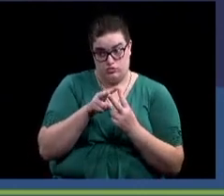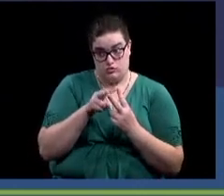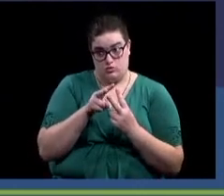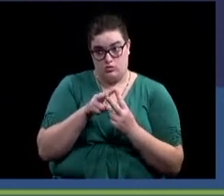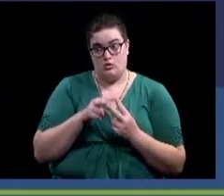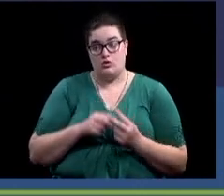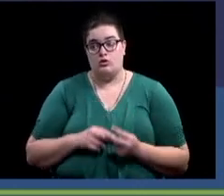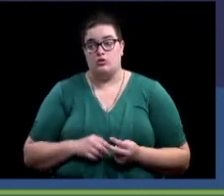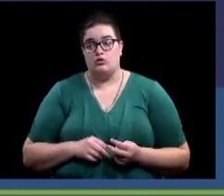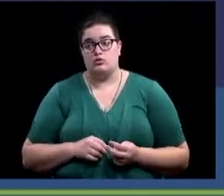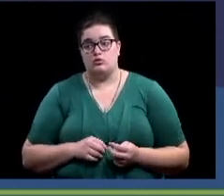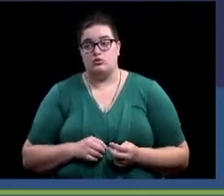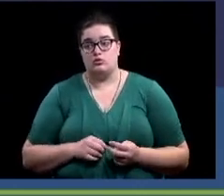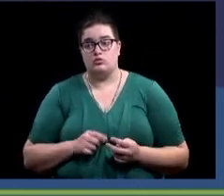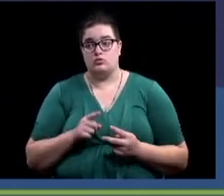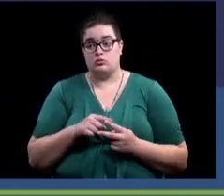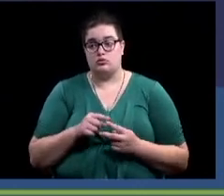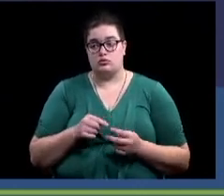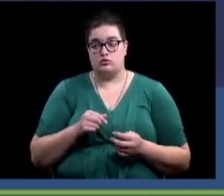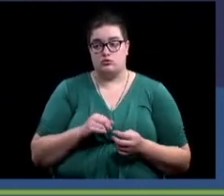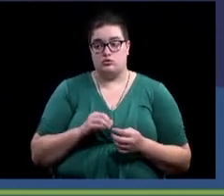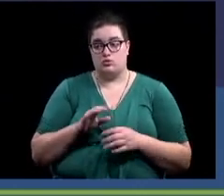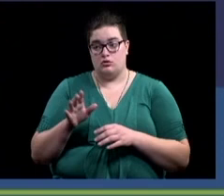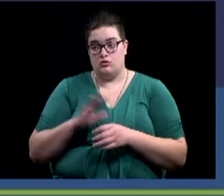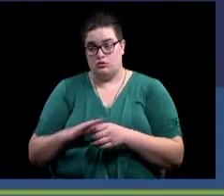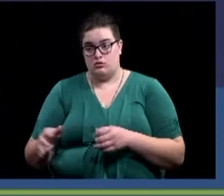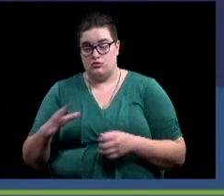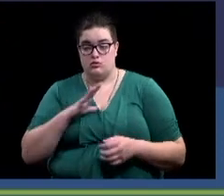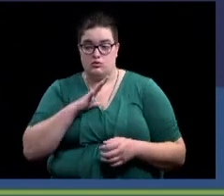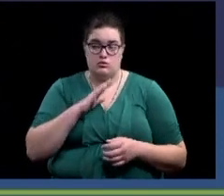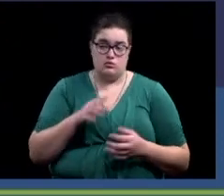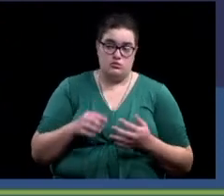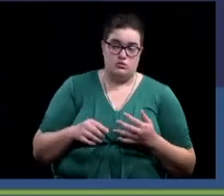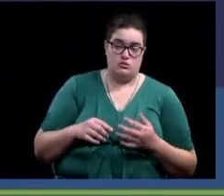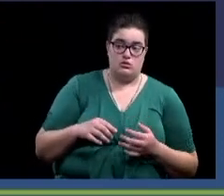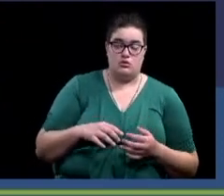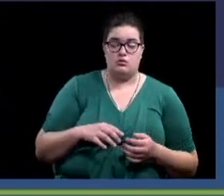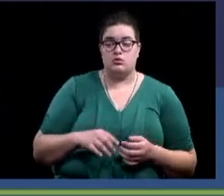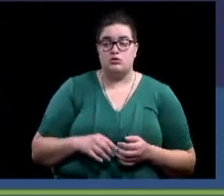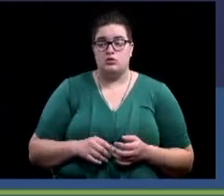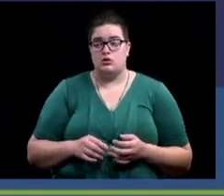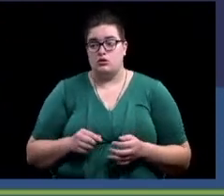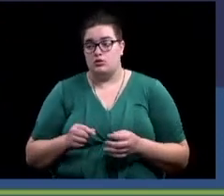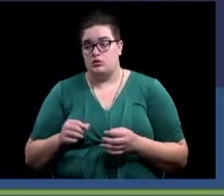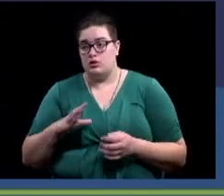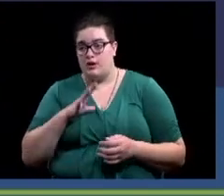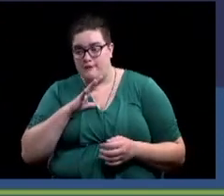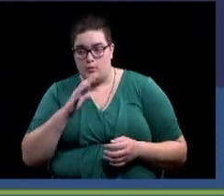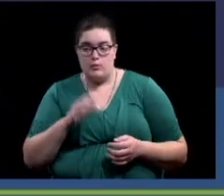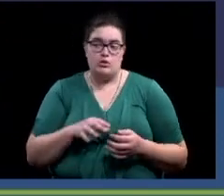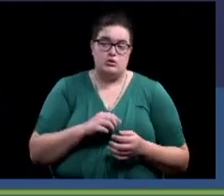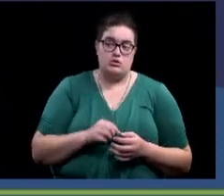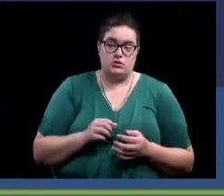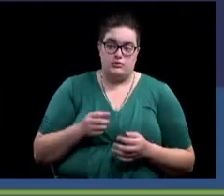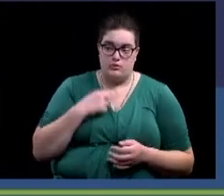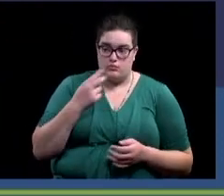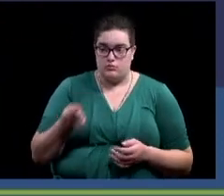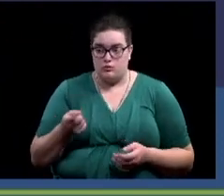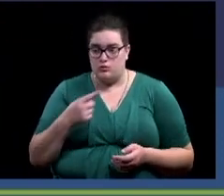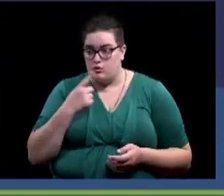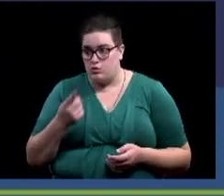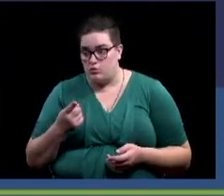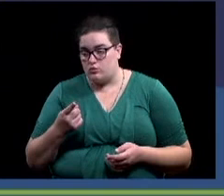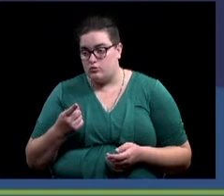formal discipline. Informal discipline can either be an oral reprimand that's documented in writing, or a